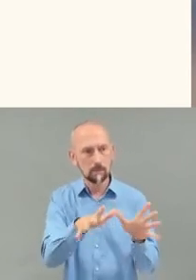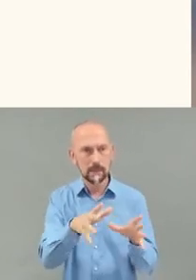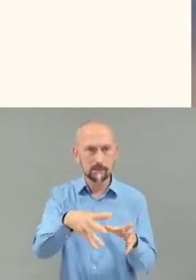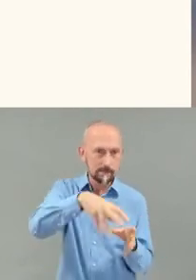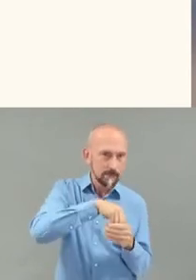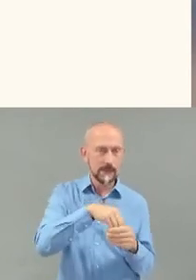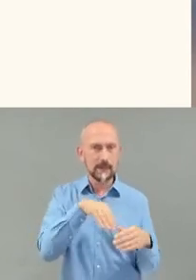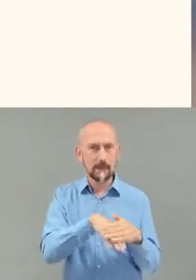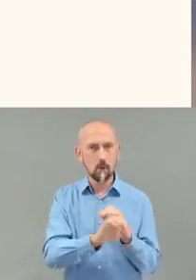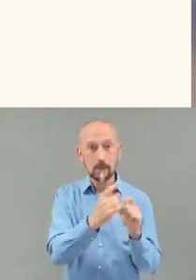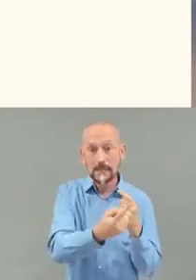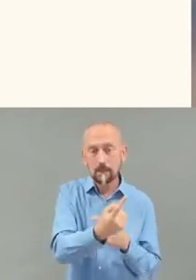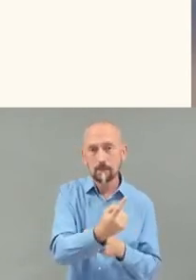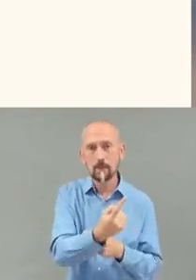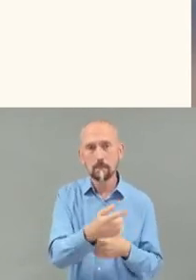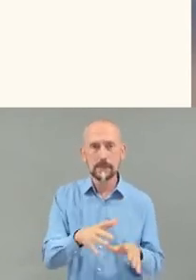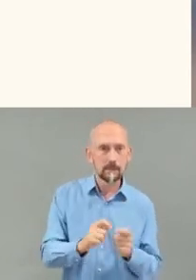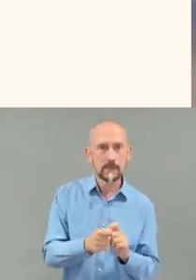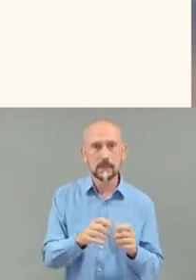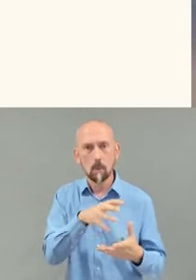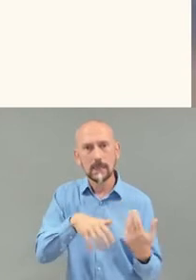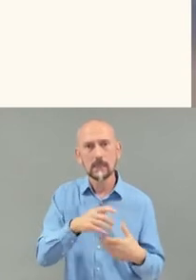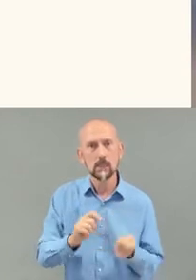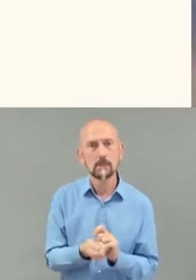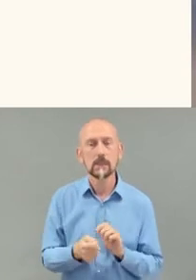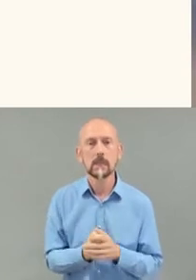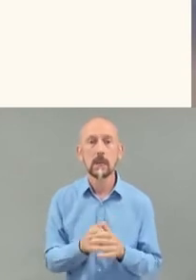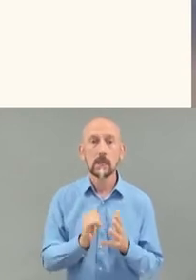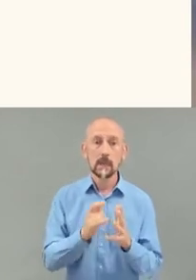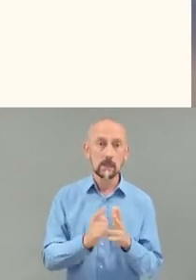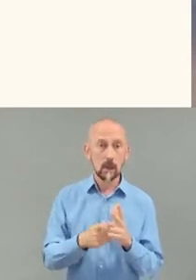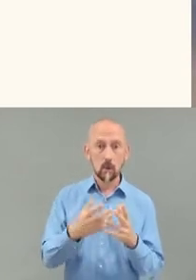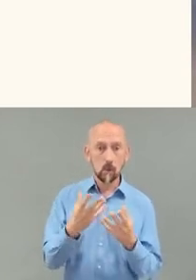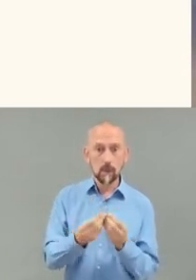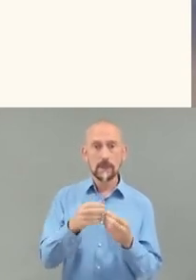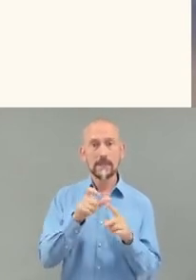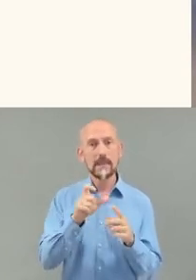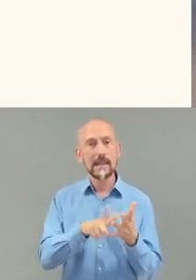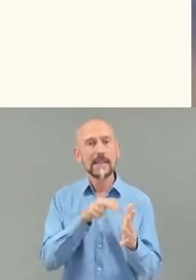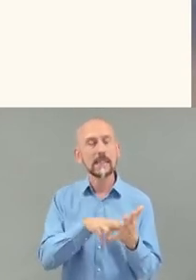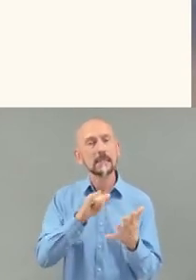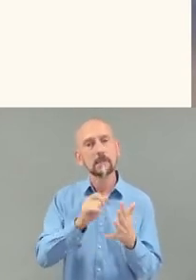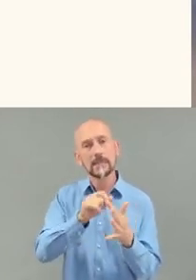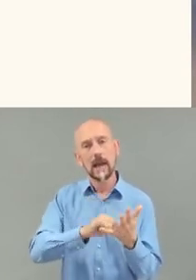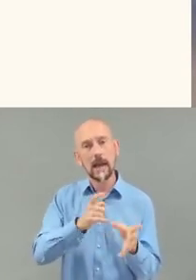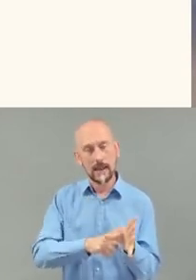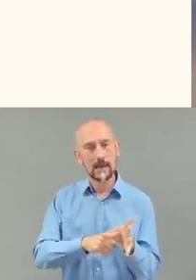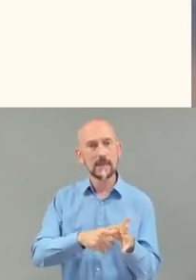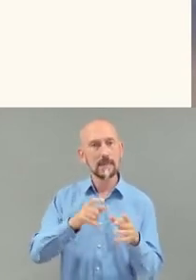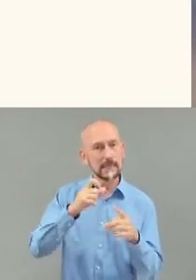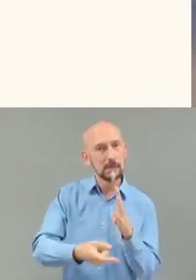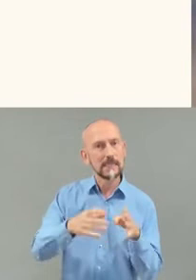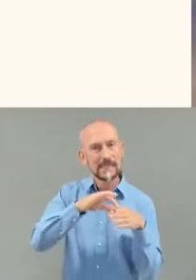of the Disabilities Workstream, along with Newcastle's Deacon's Disabilities Lead. We have an upcoming Advanced